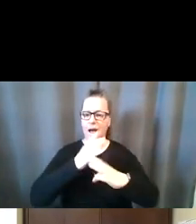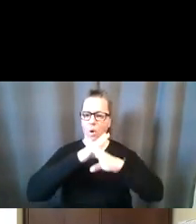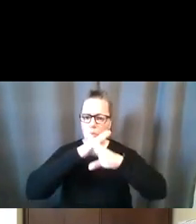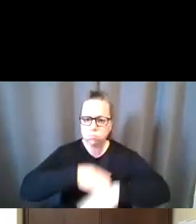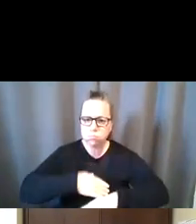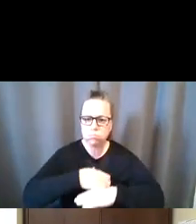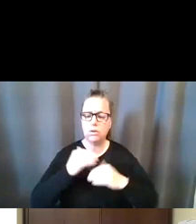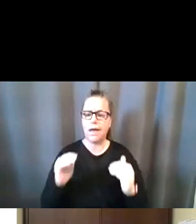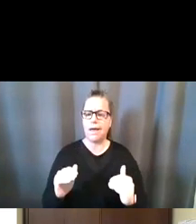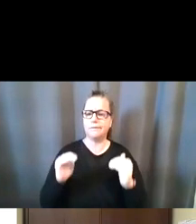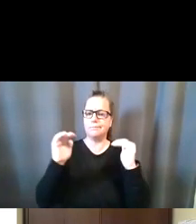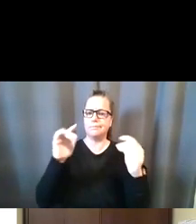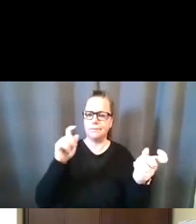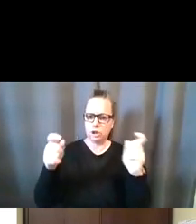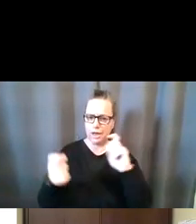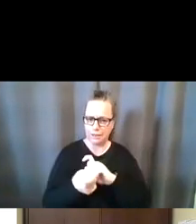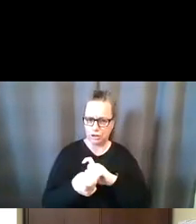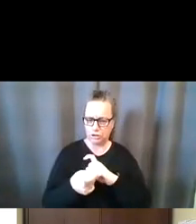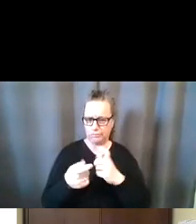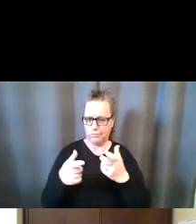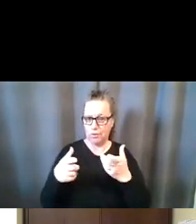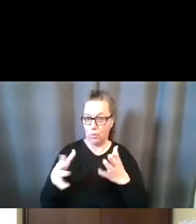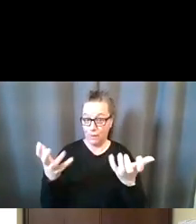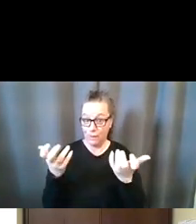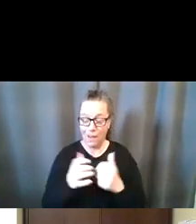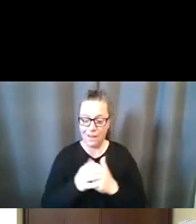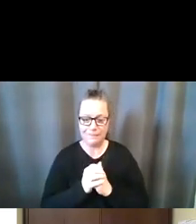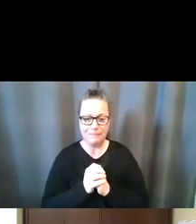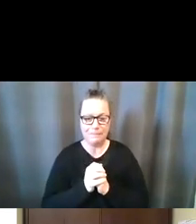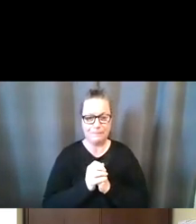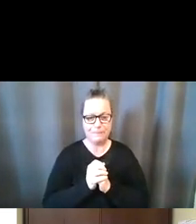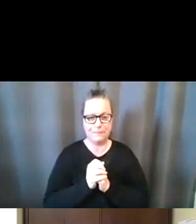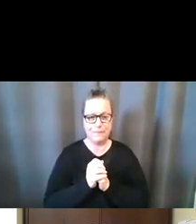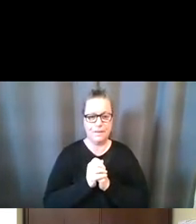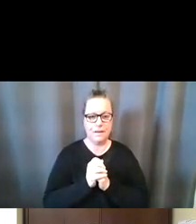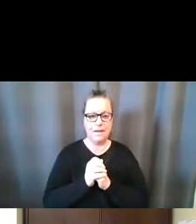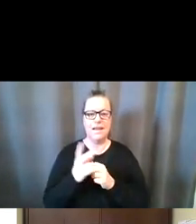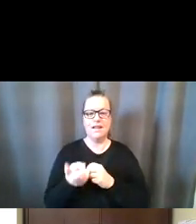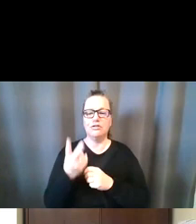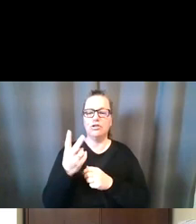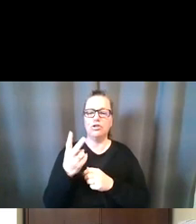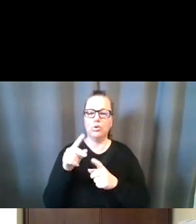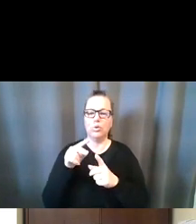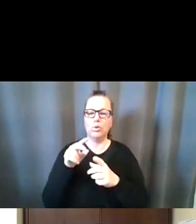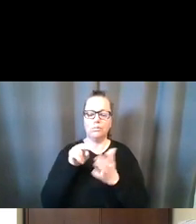advance change in the direction we're looking to achieve. I show you 2 sides of a